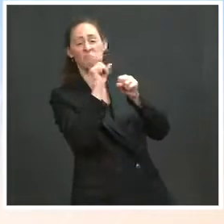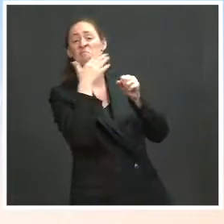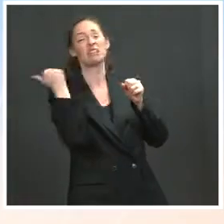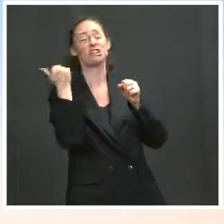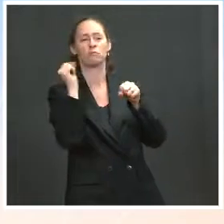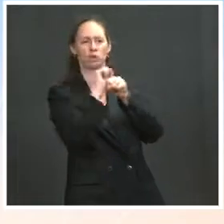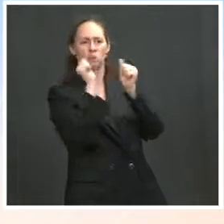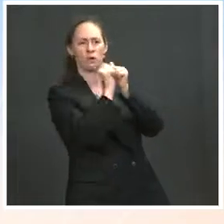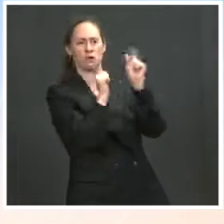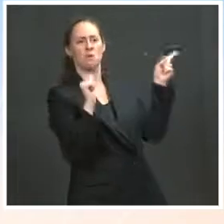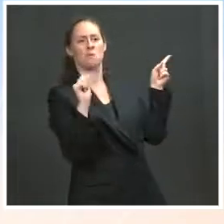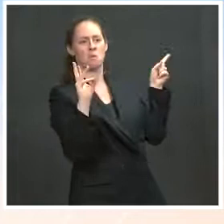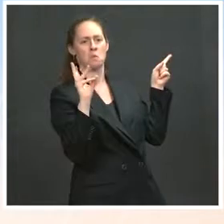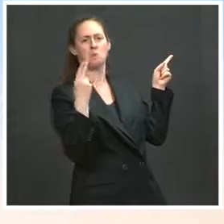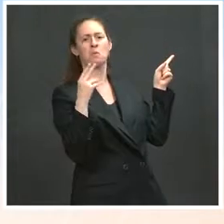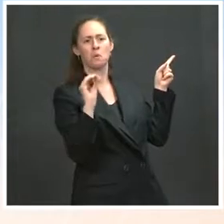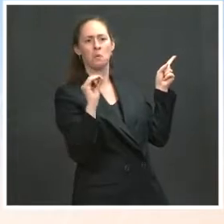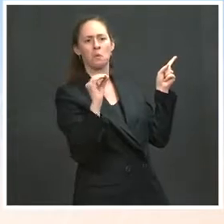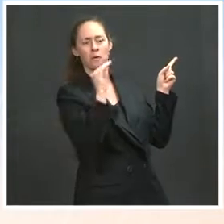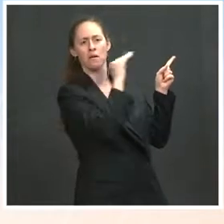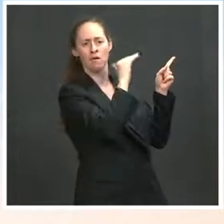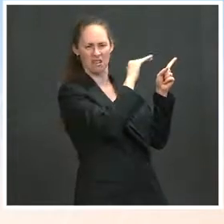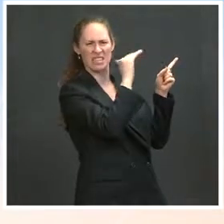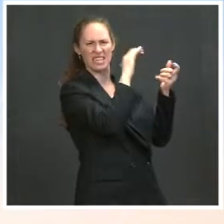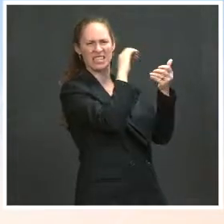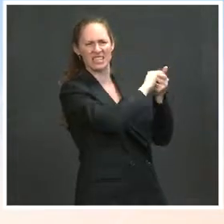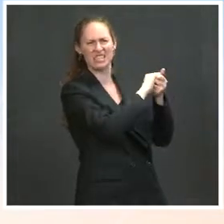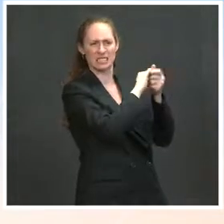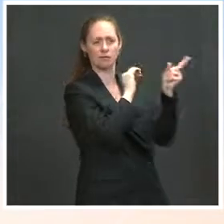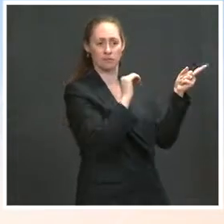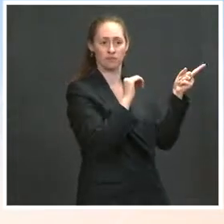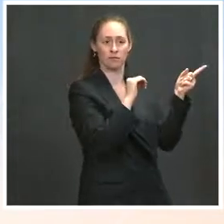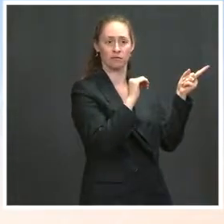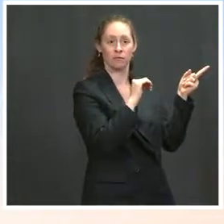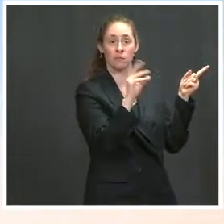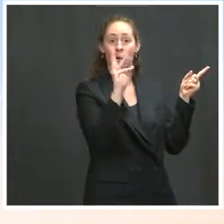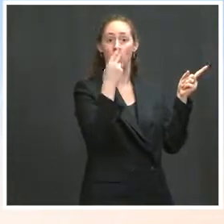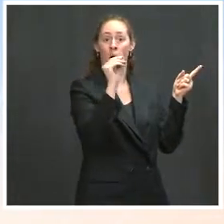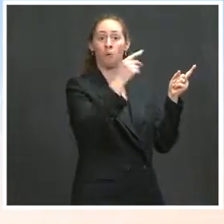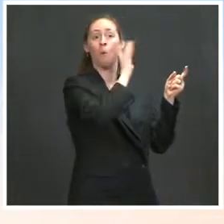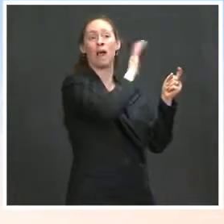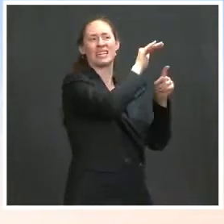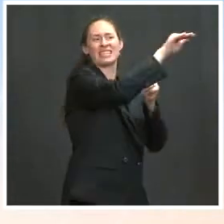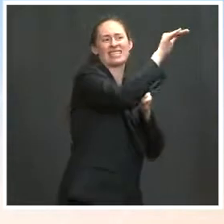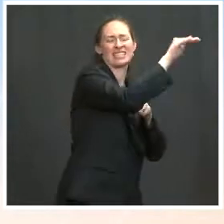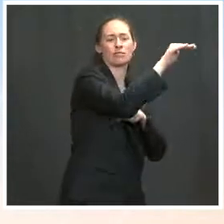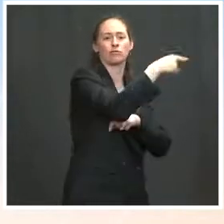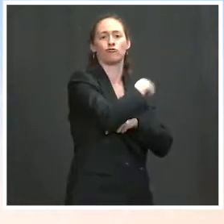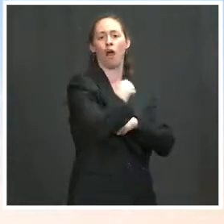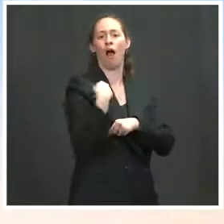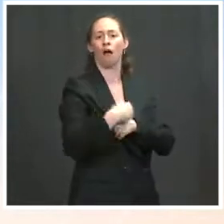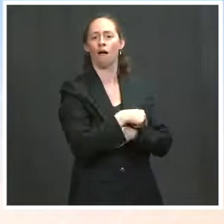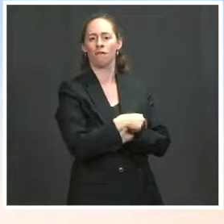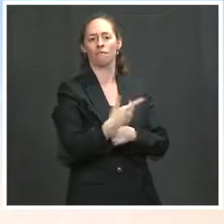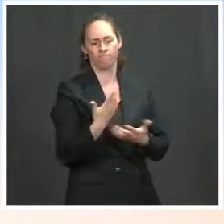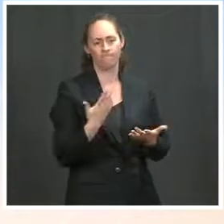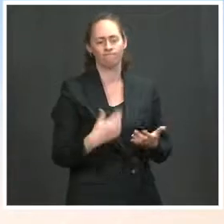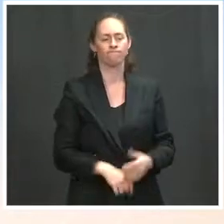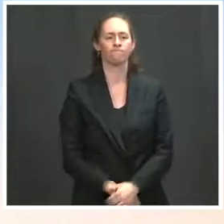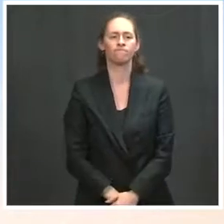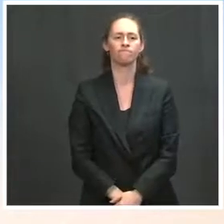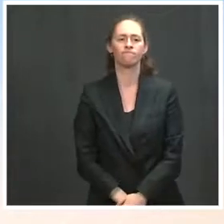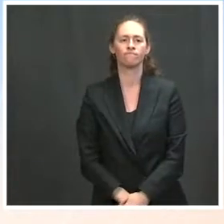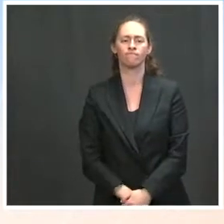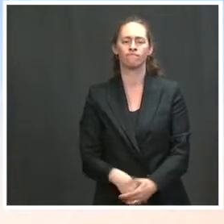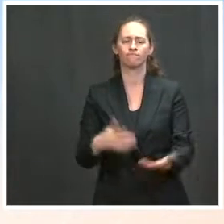not mutually exclusive. These are happening at the same time. So it's going to take more collaboration and more conversations as